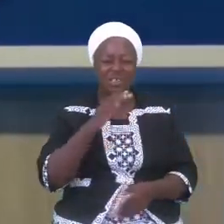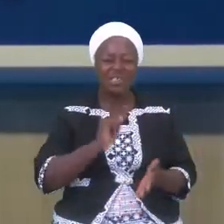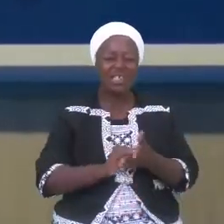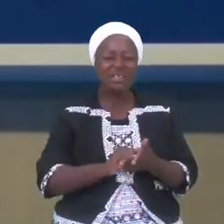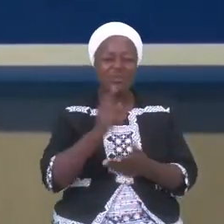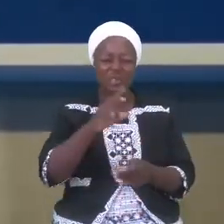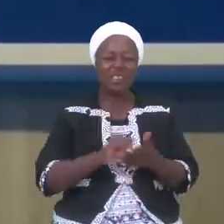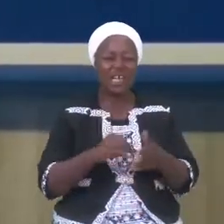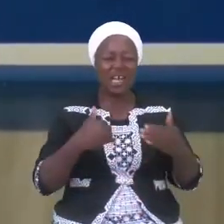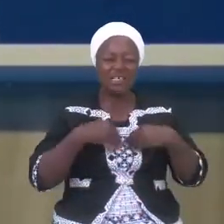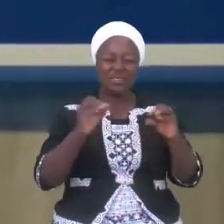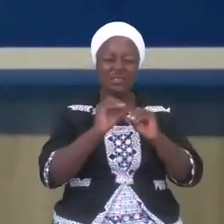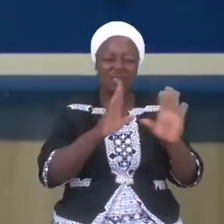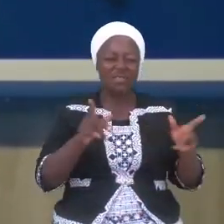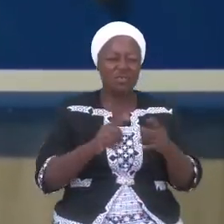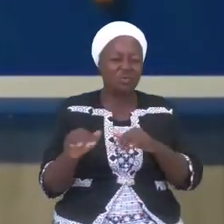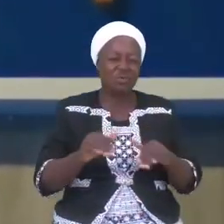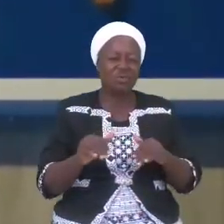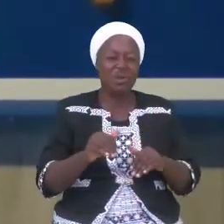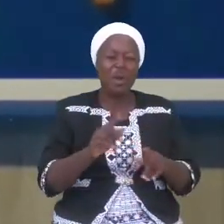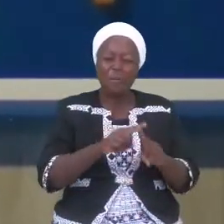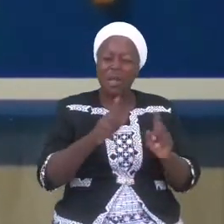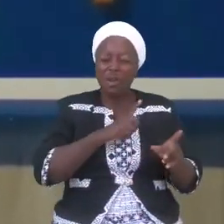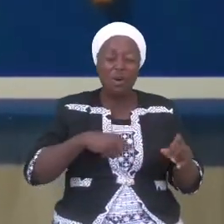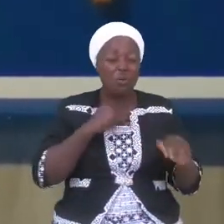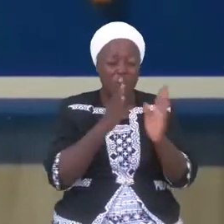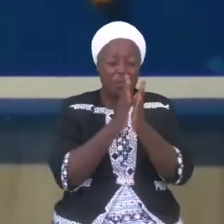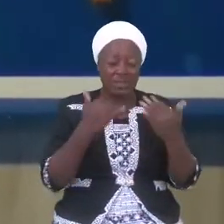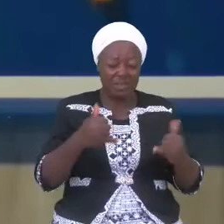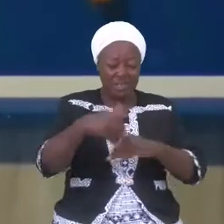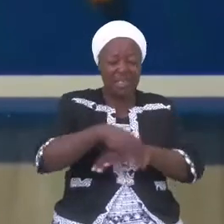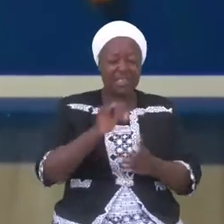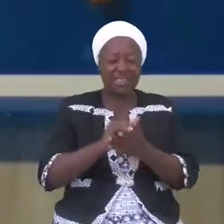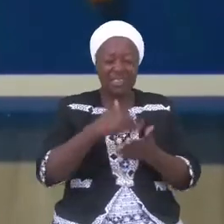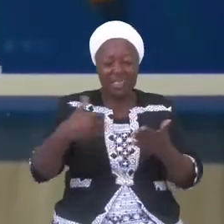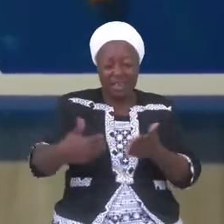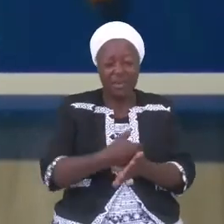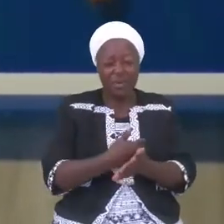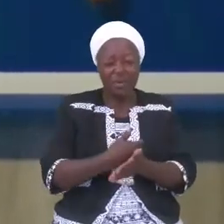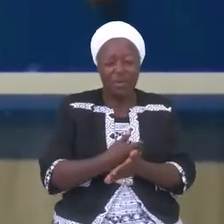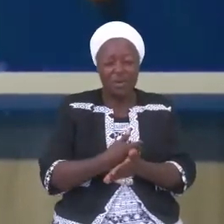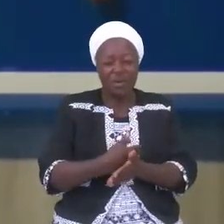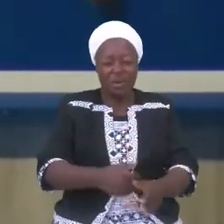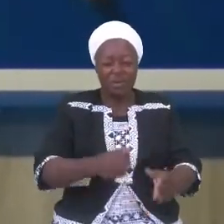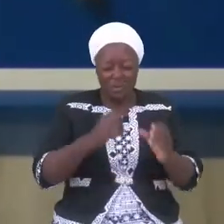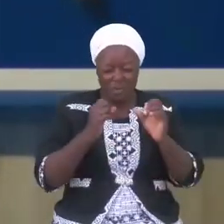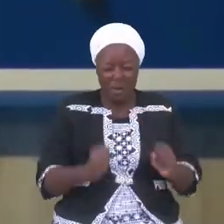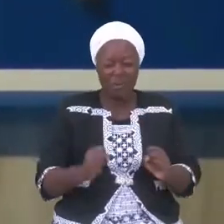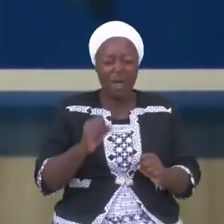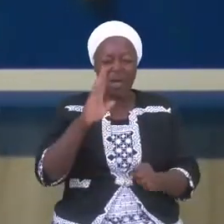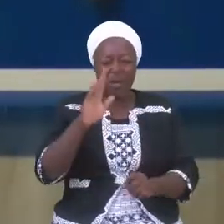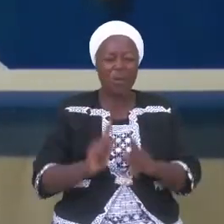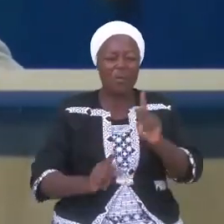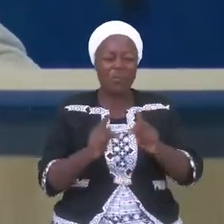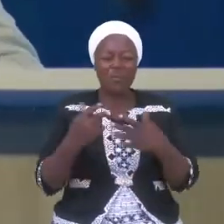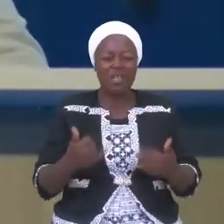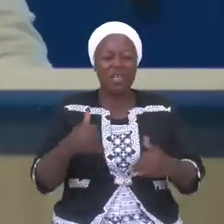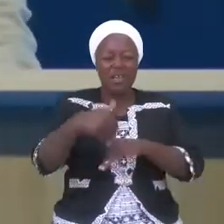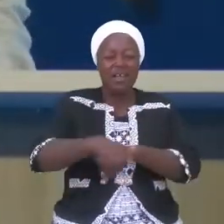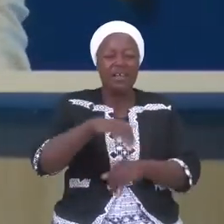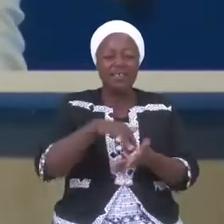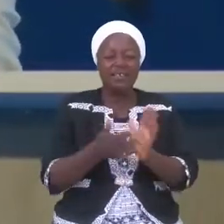tonight afresh, anew. Empower your people tonight